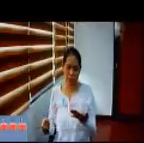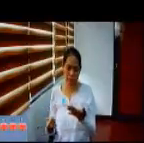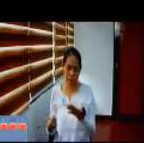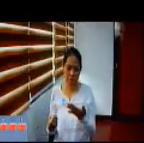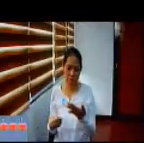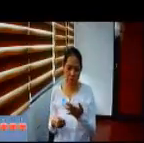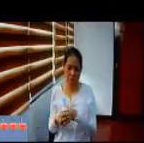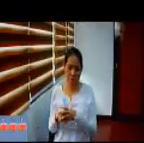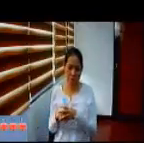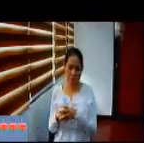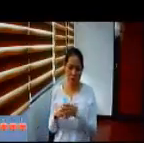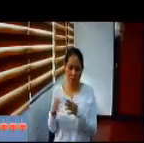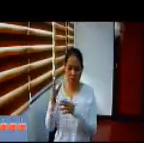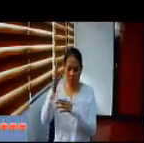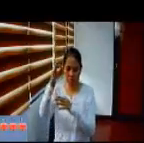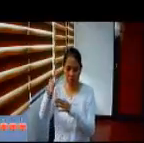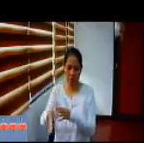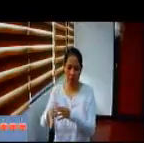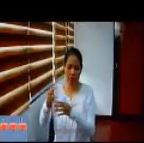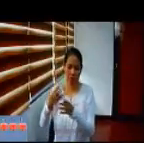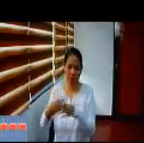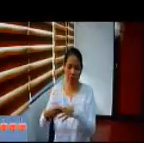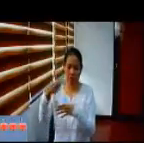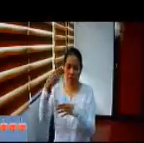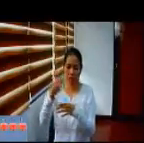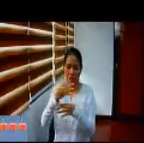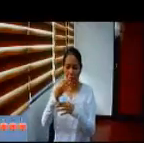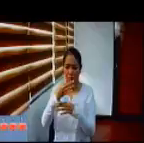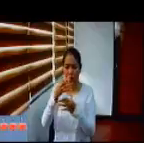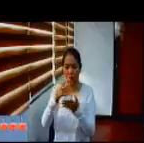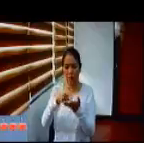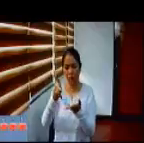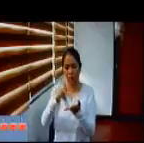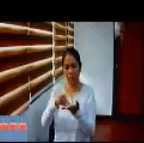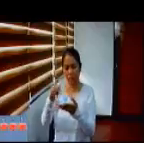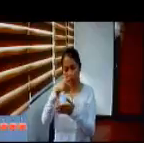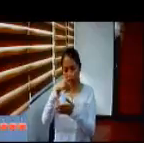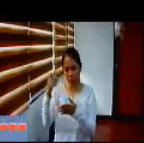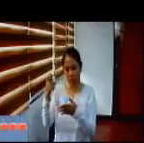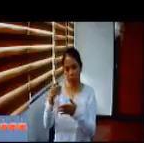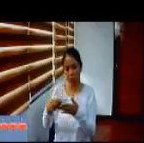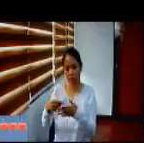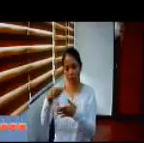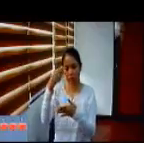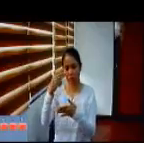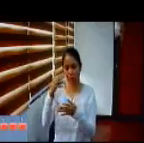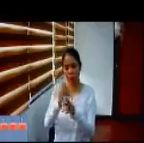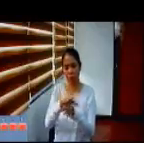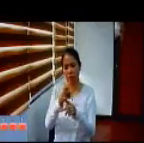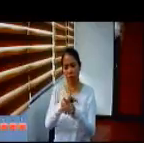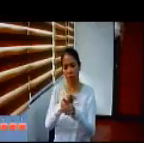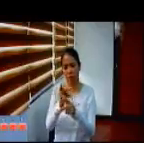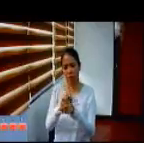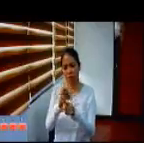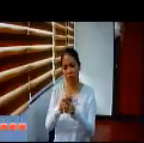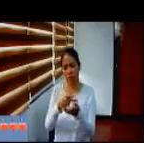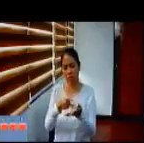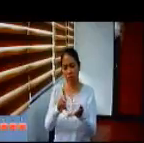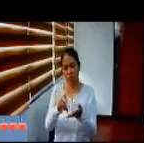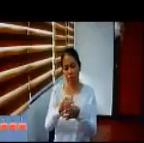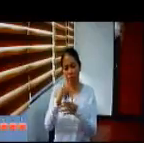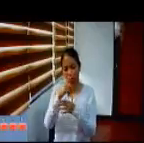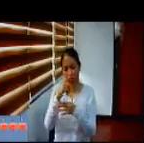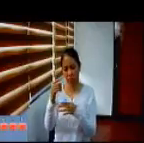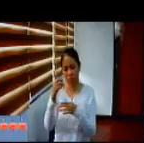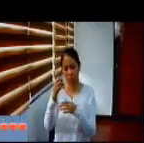a particular feature. Higher food prices because of higher production costs. You're going to have, because of your difficulties and your damage to